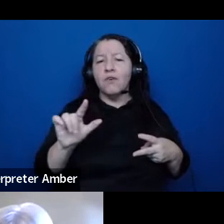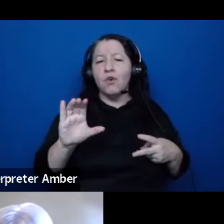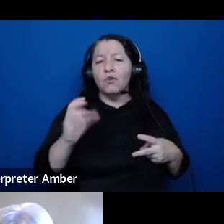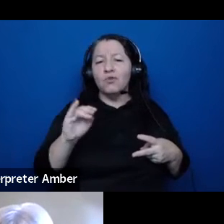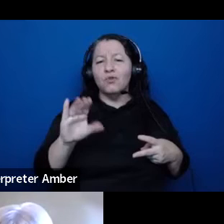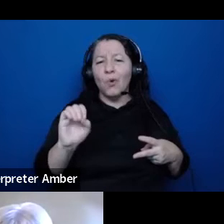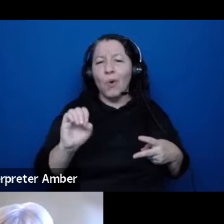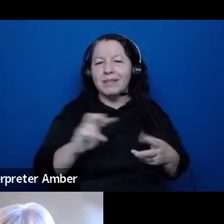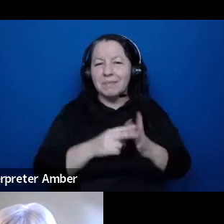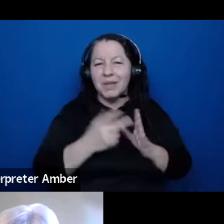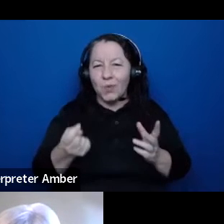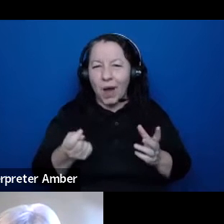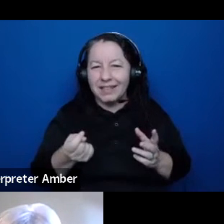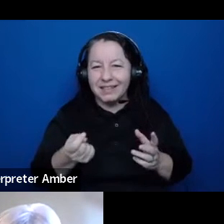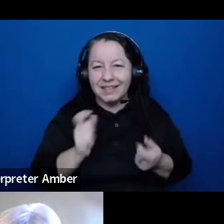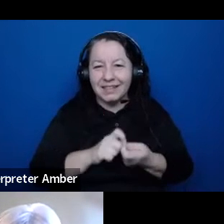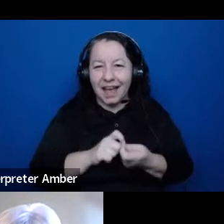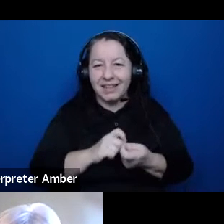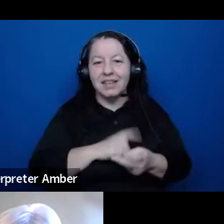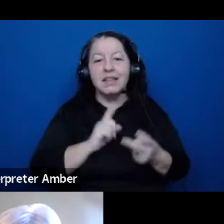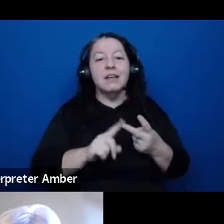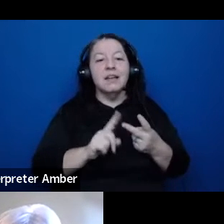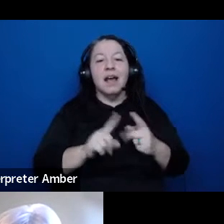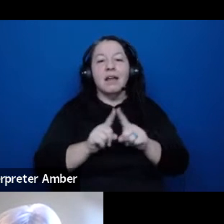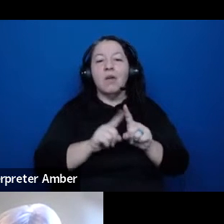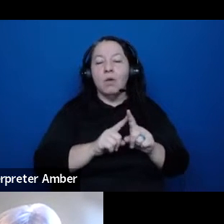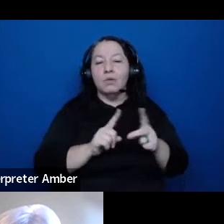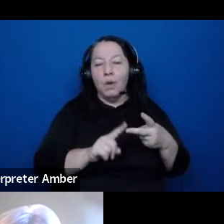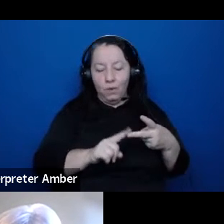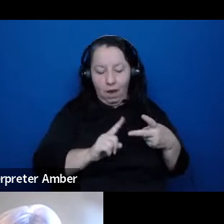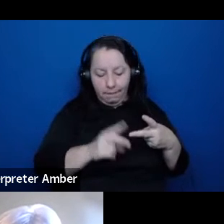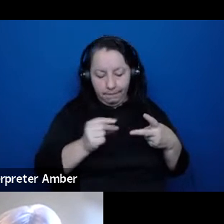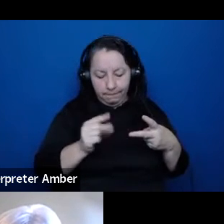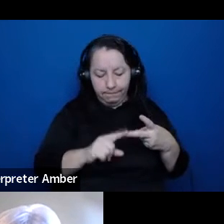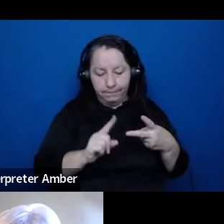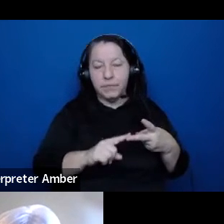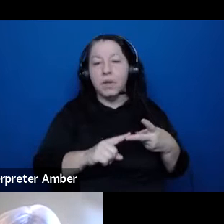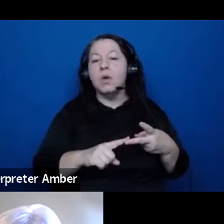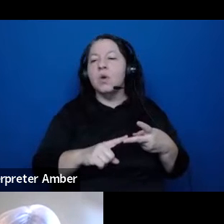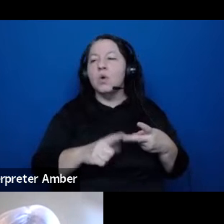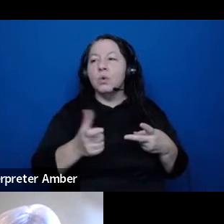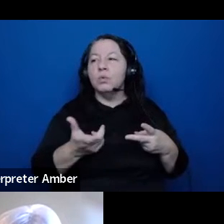and then also about the what conversations have been had with the governor for the